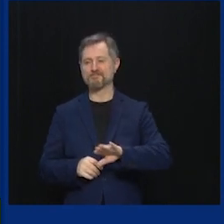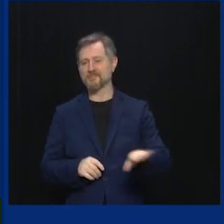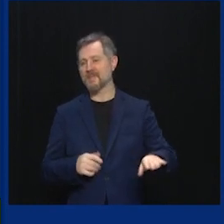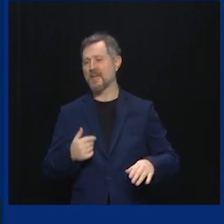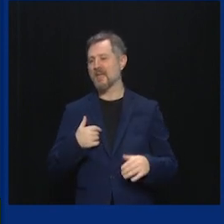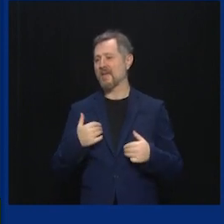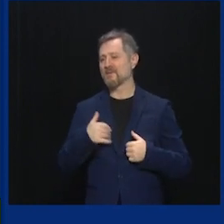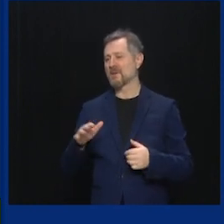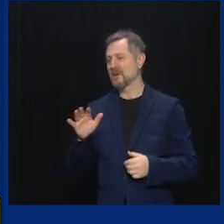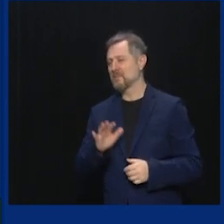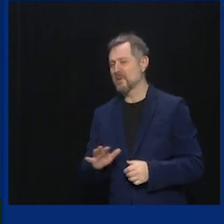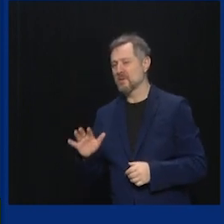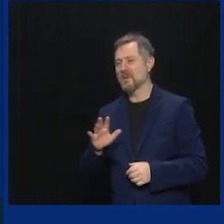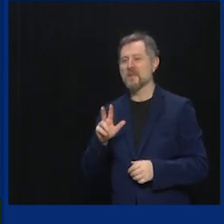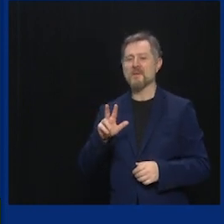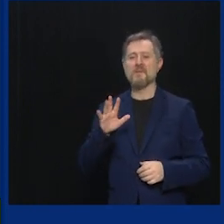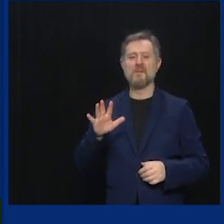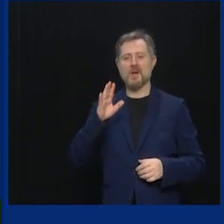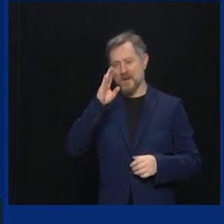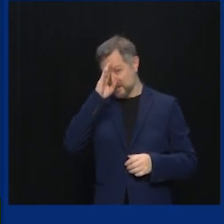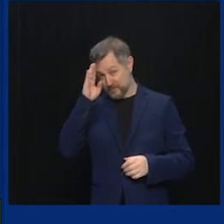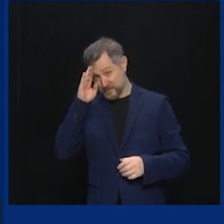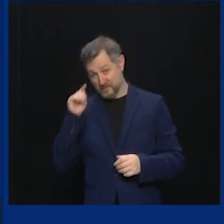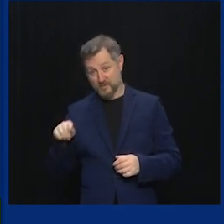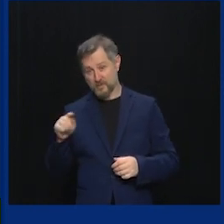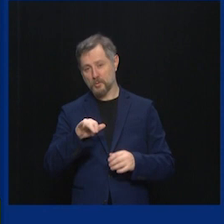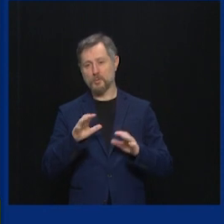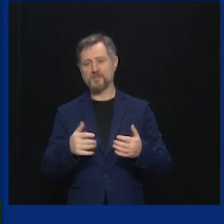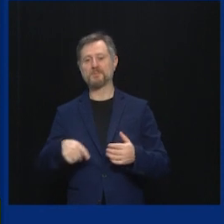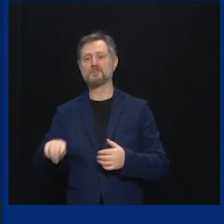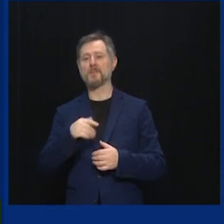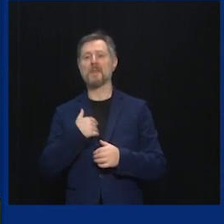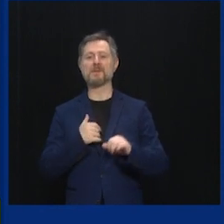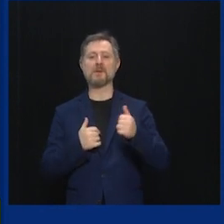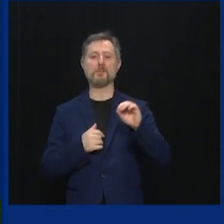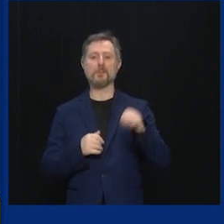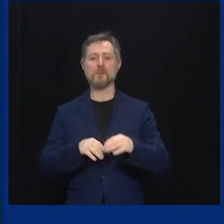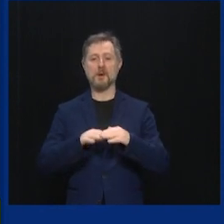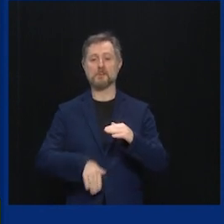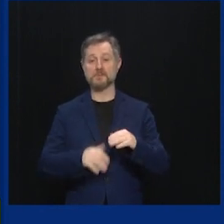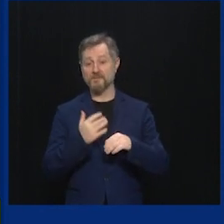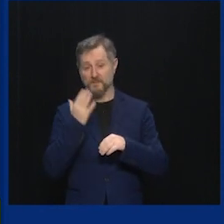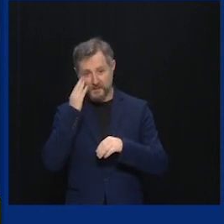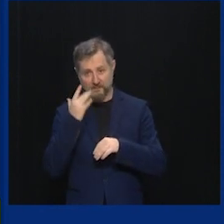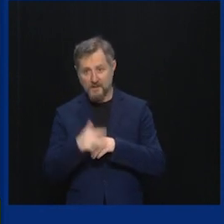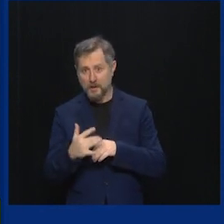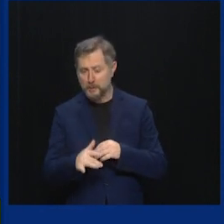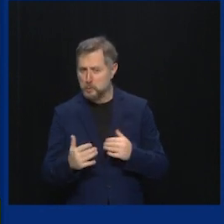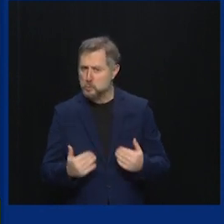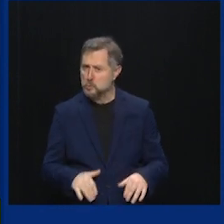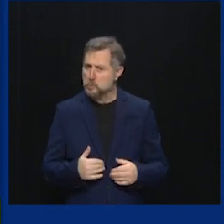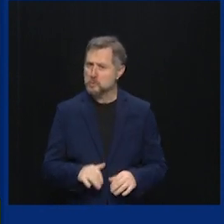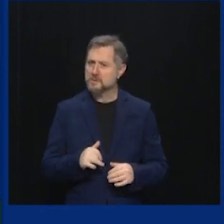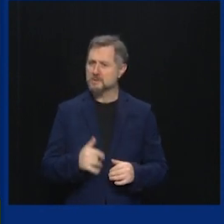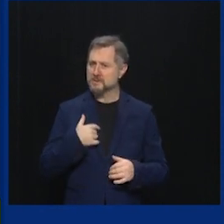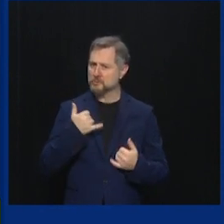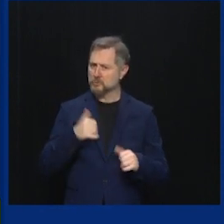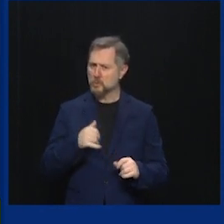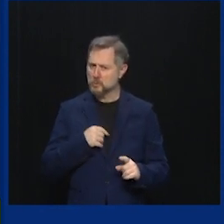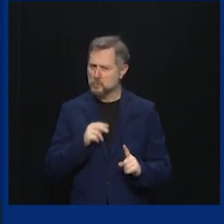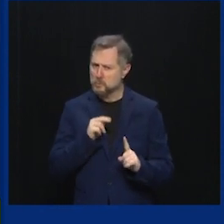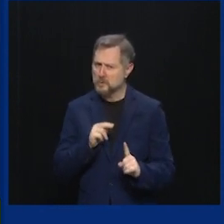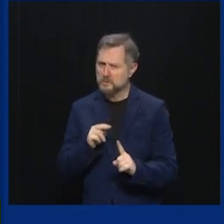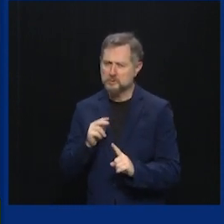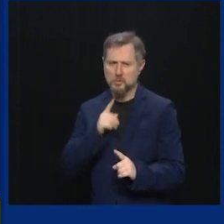now that fall into that category of having 10% or less bed capacity, so we can micro-target those as well.